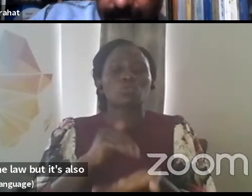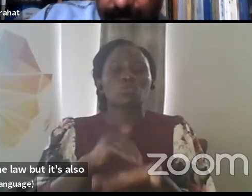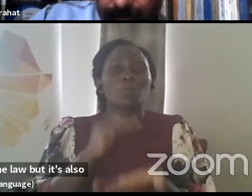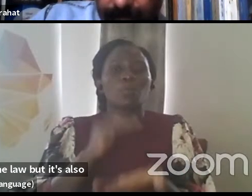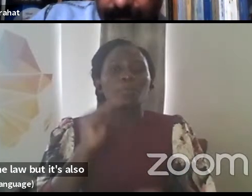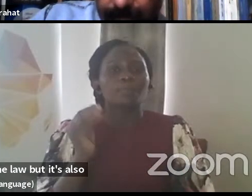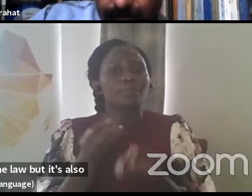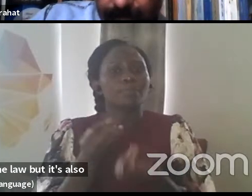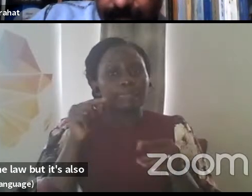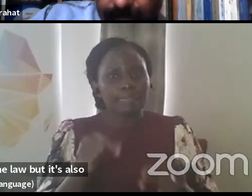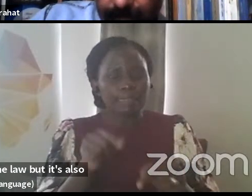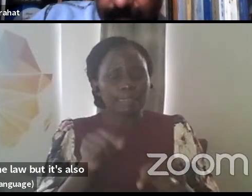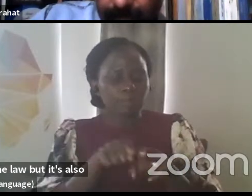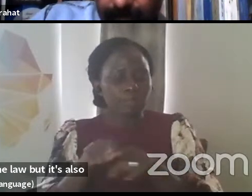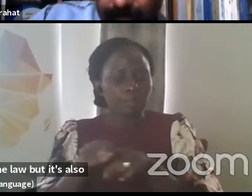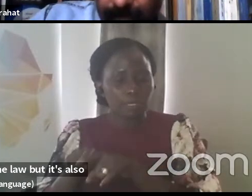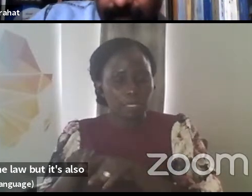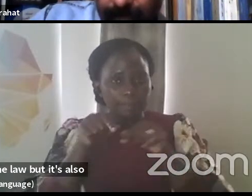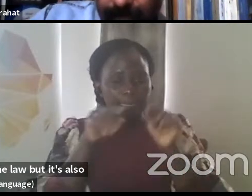about the